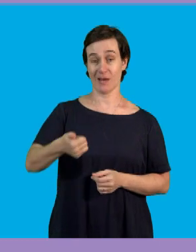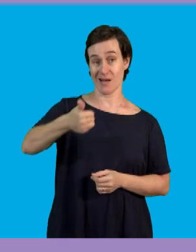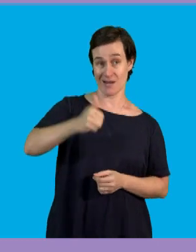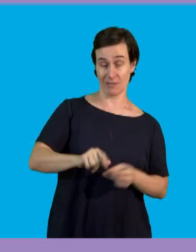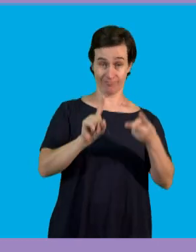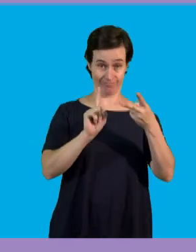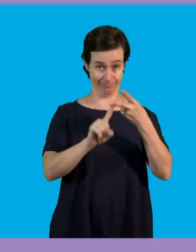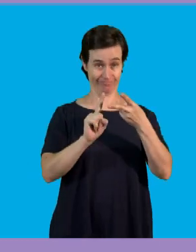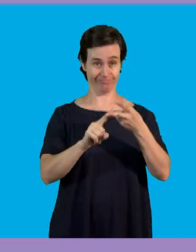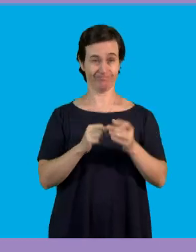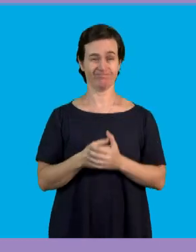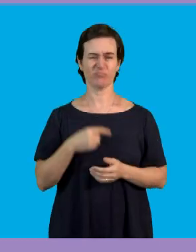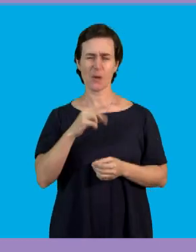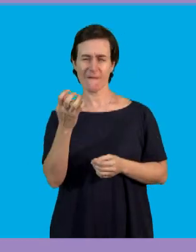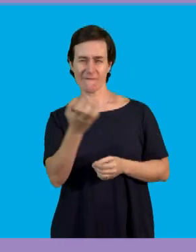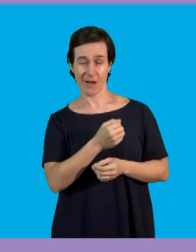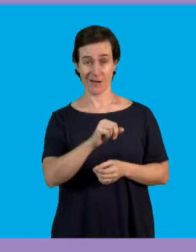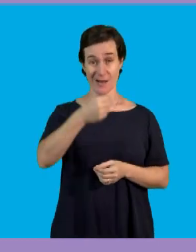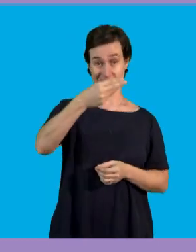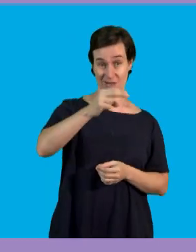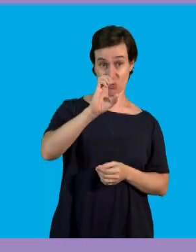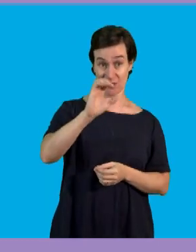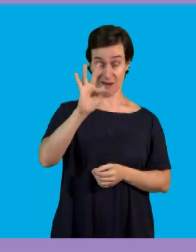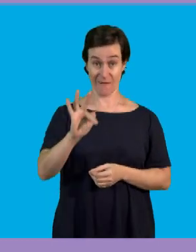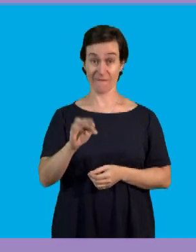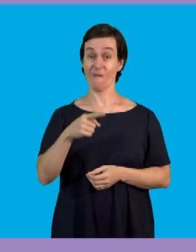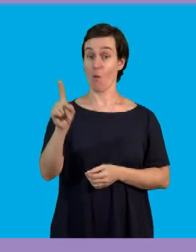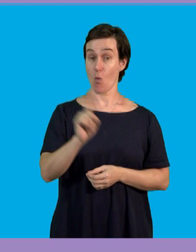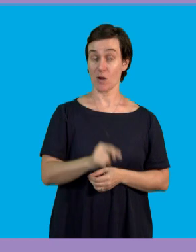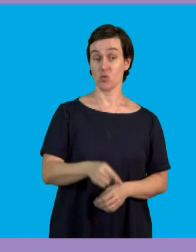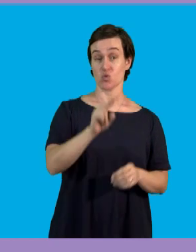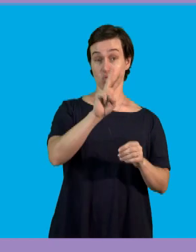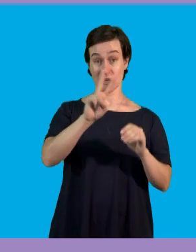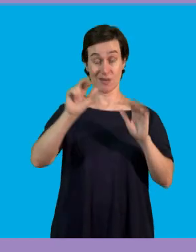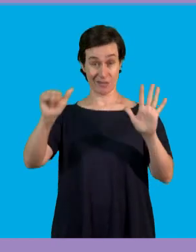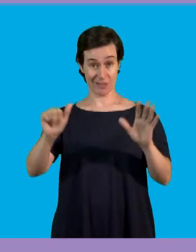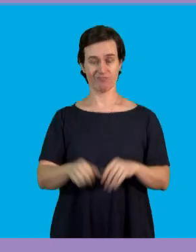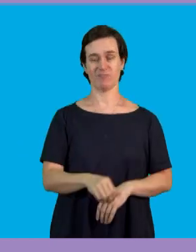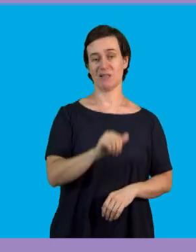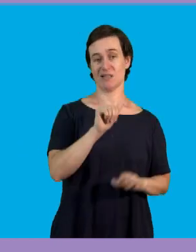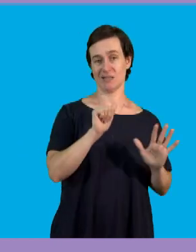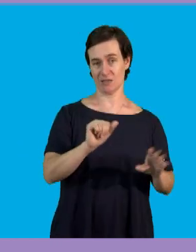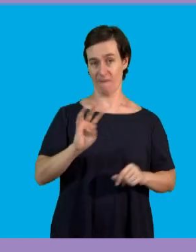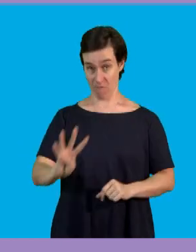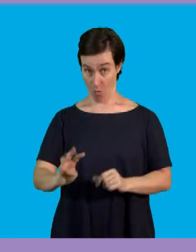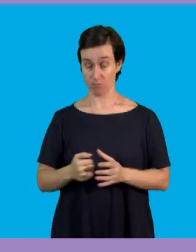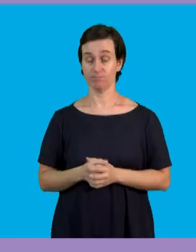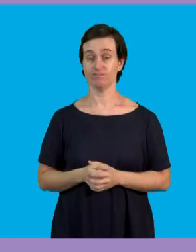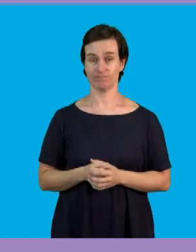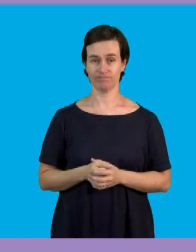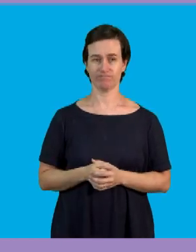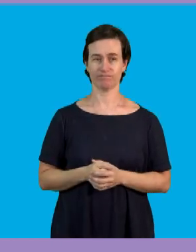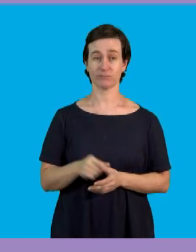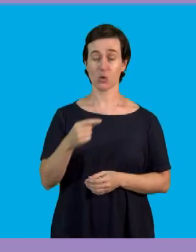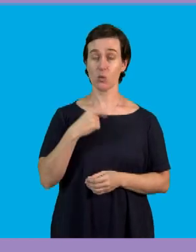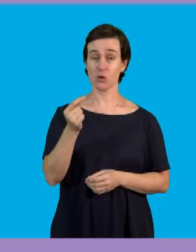to the next one. So the next one, we are finding the highest common factor between 26 and 64. Again,